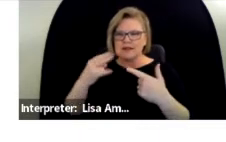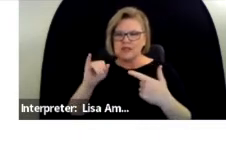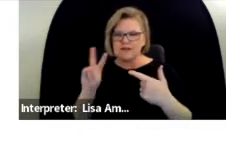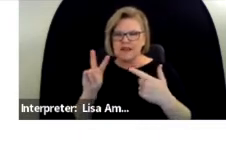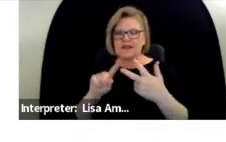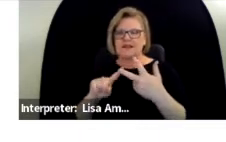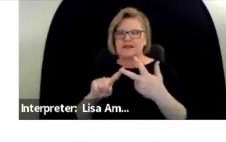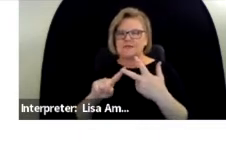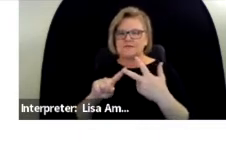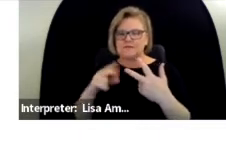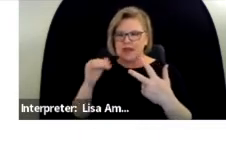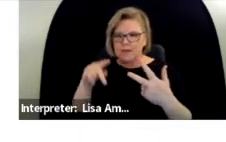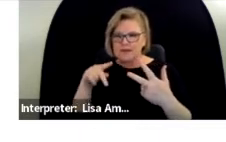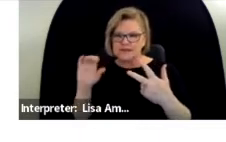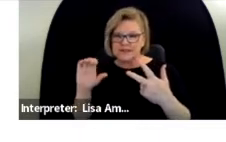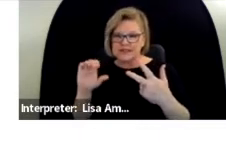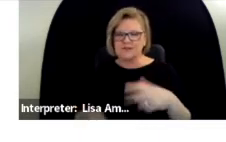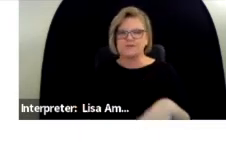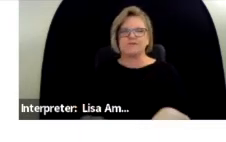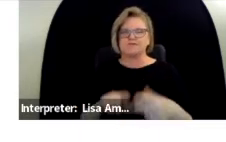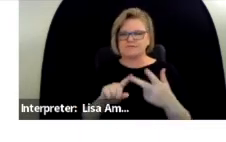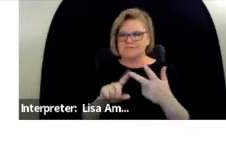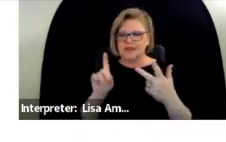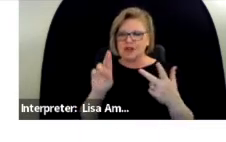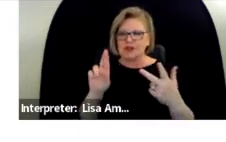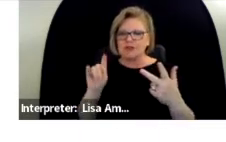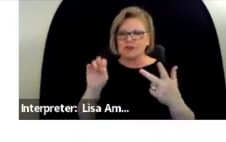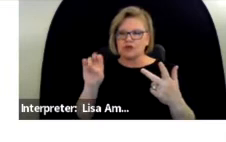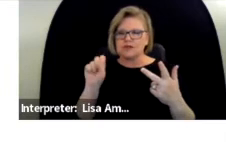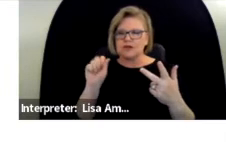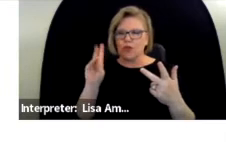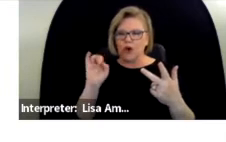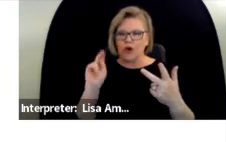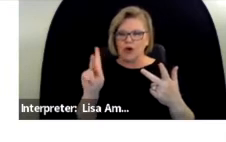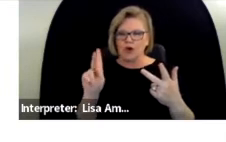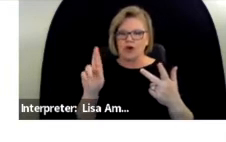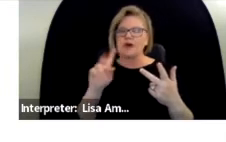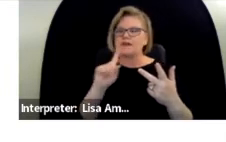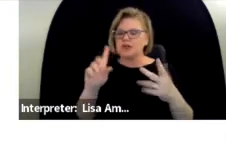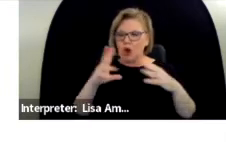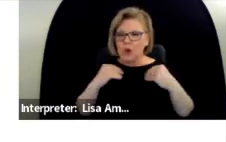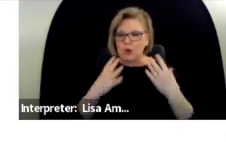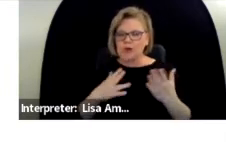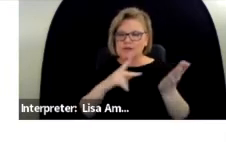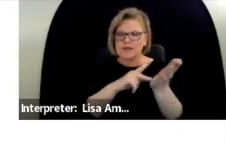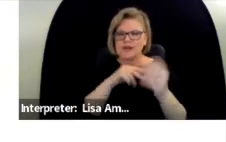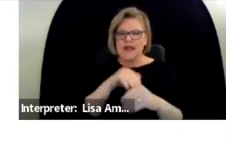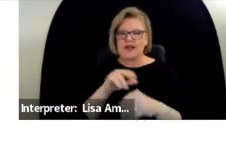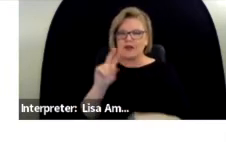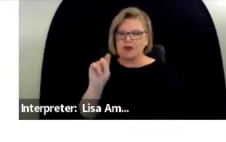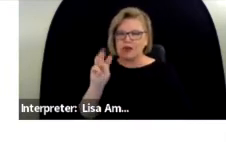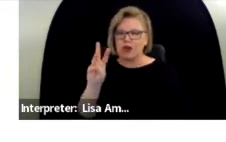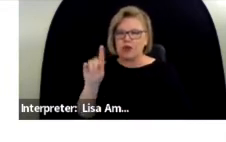C. Dr. Teresa Walker is the owner and psychiatrist at New Leaf Clinic,